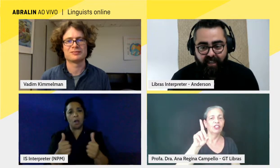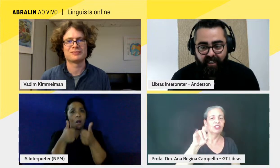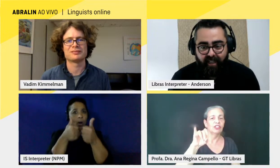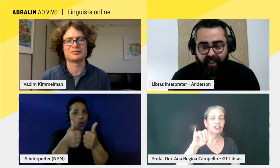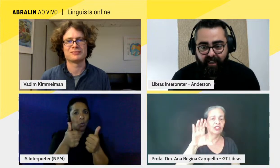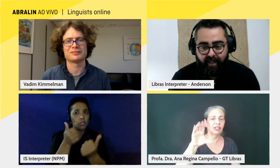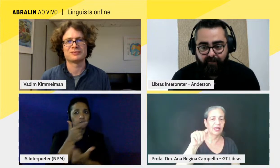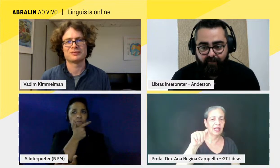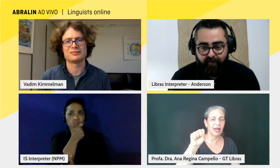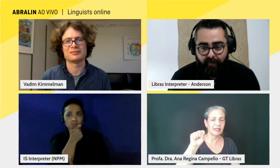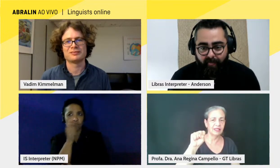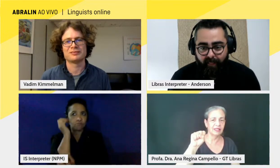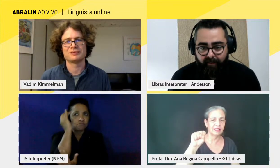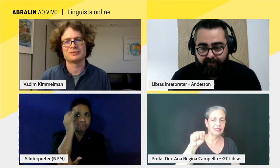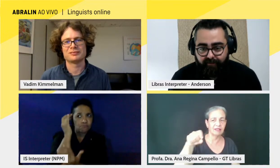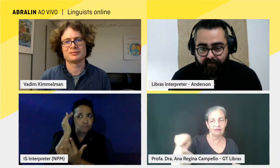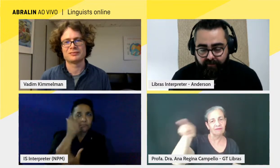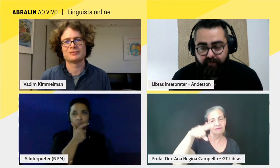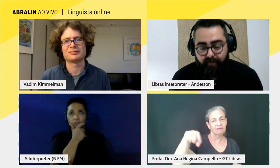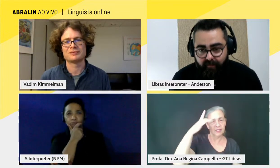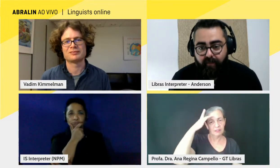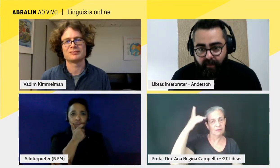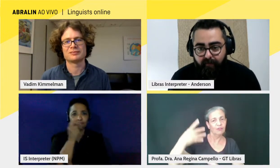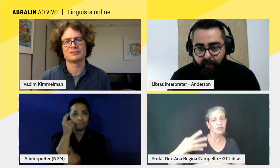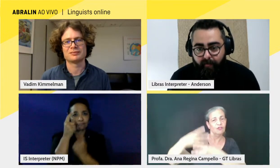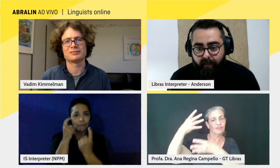reflections. Uh,